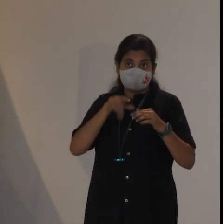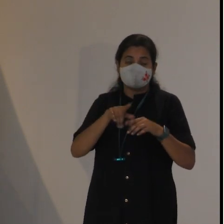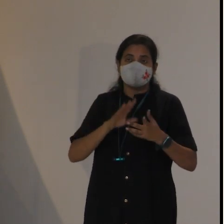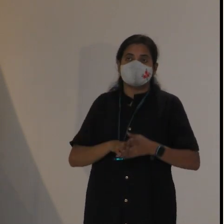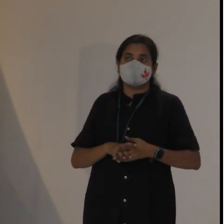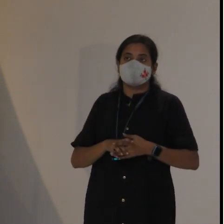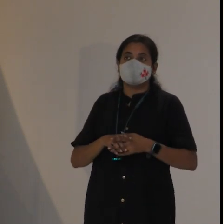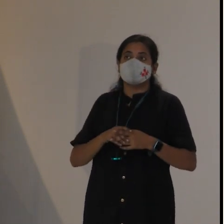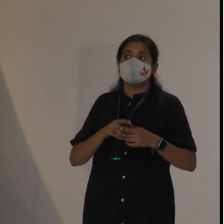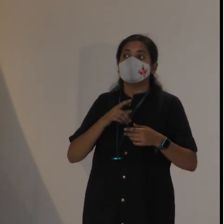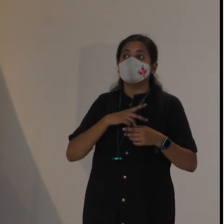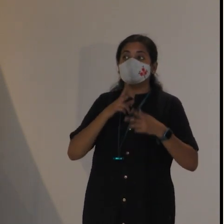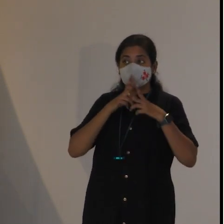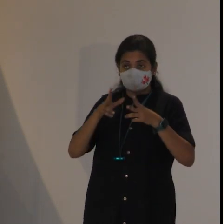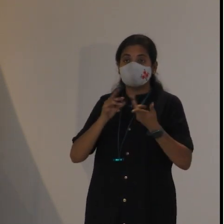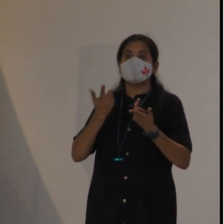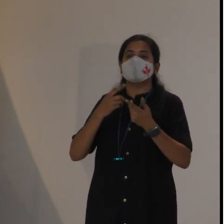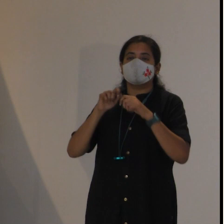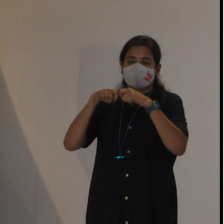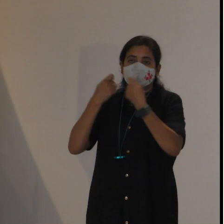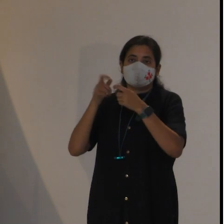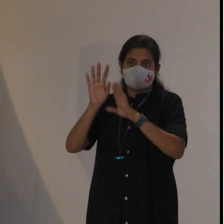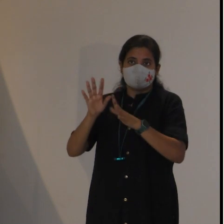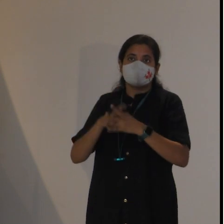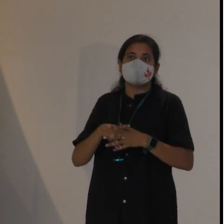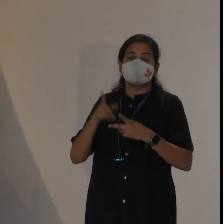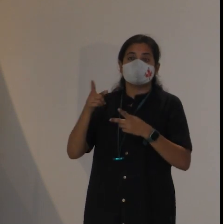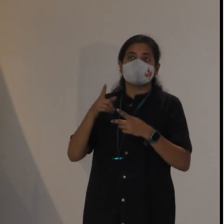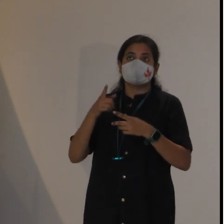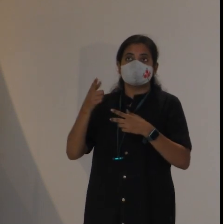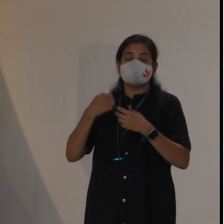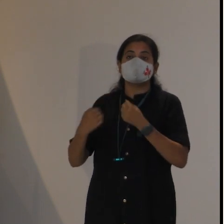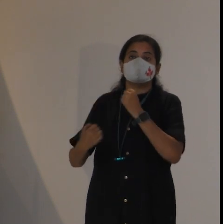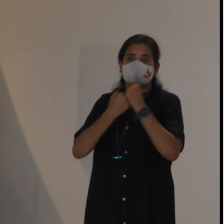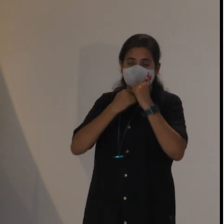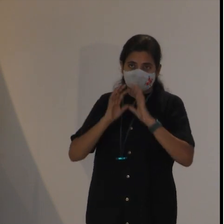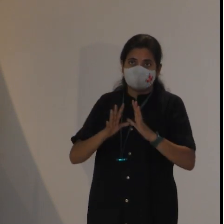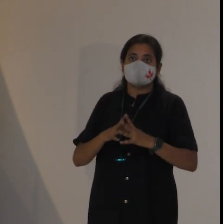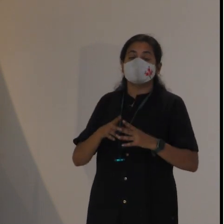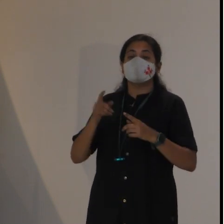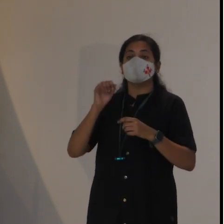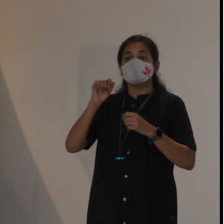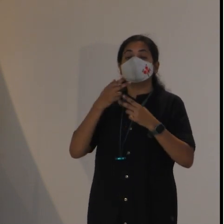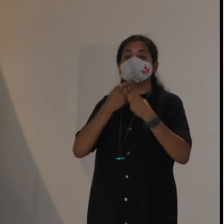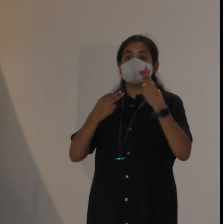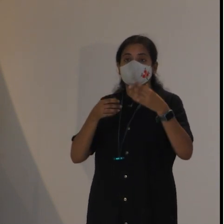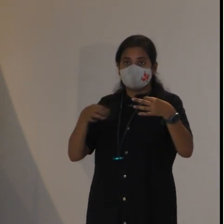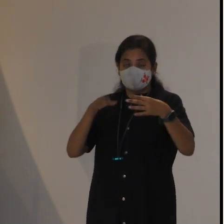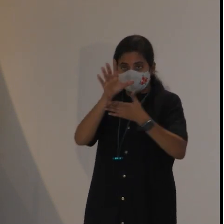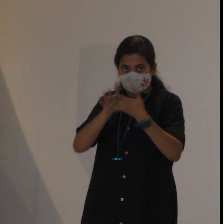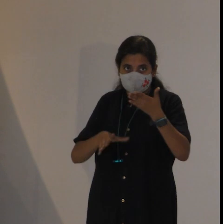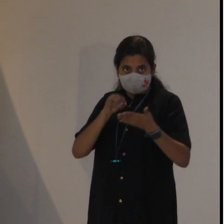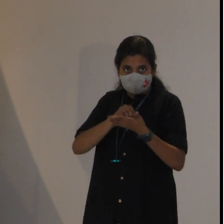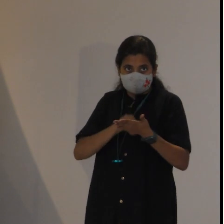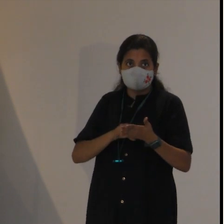it to Mocha, which very graciously gives us their time, goes through the script, and then comes back to us with feedback.